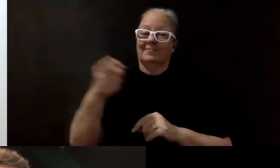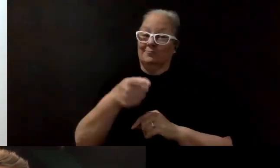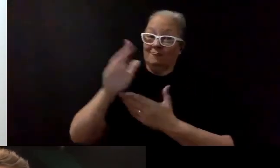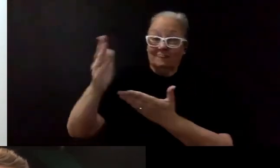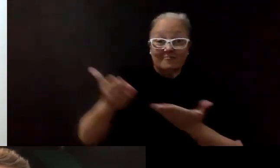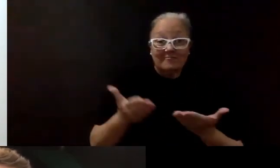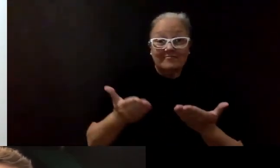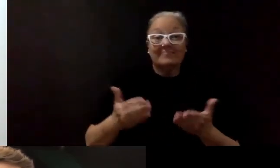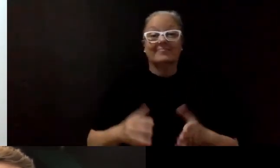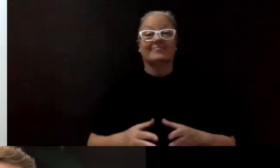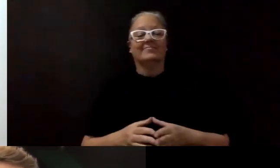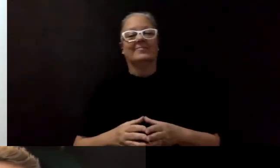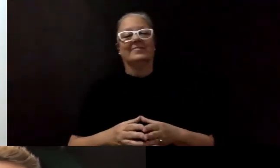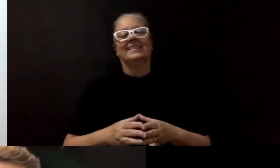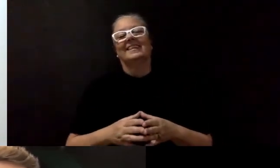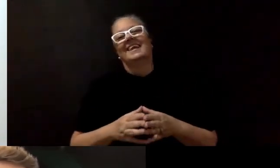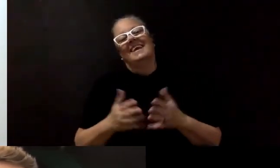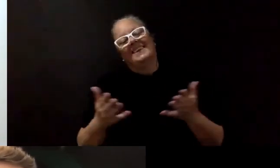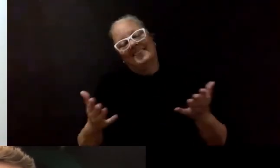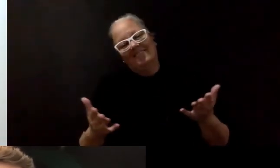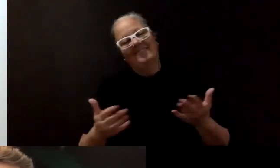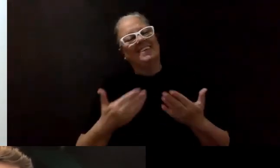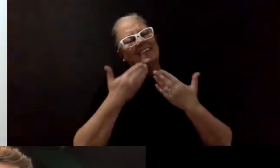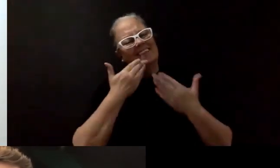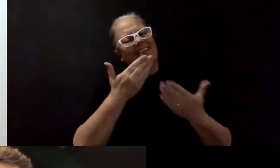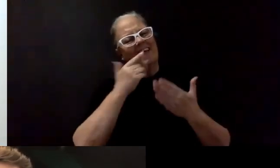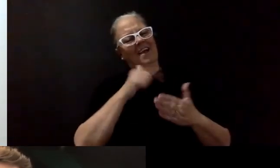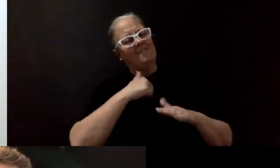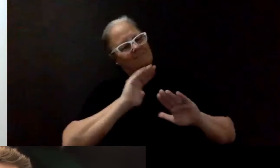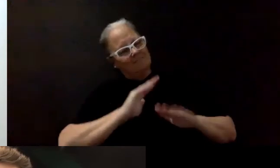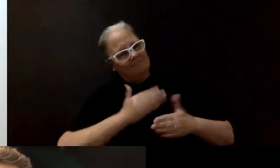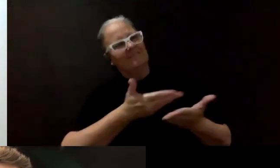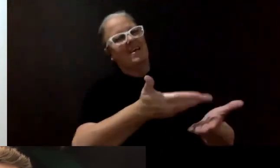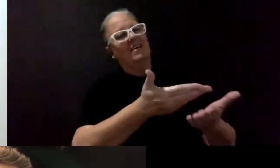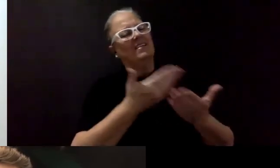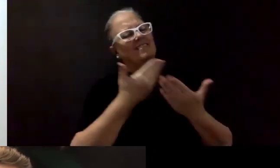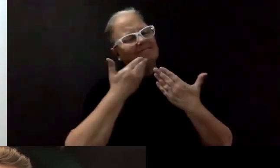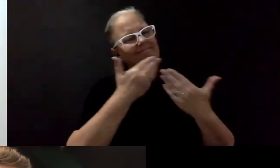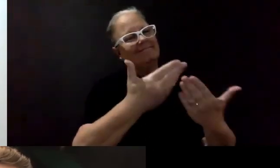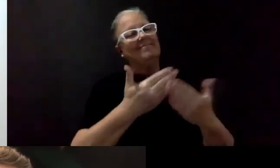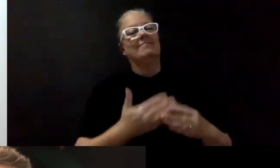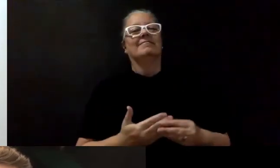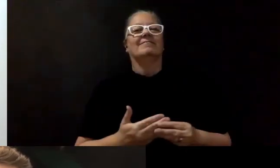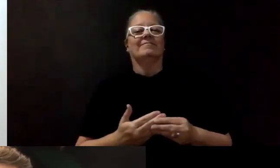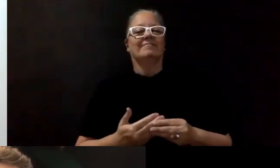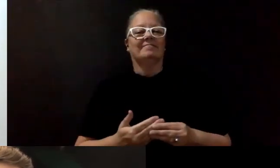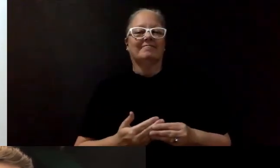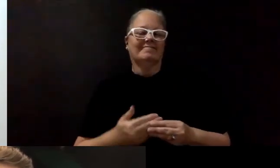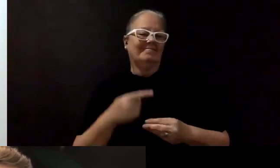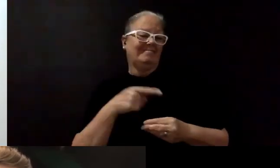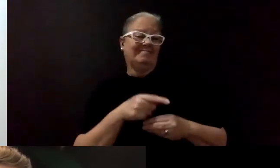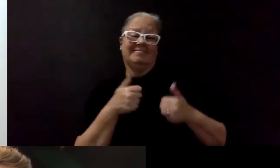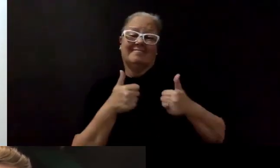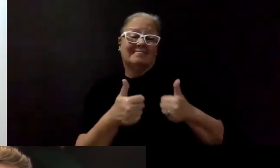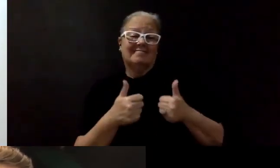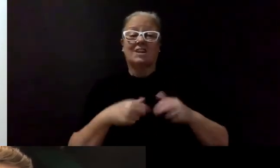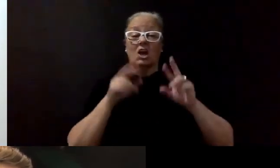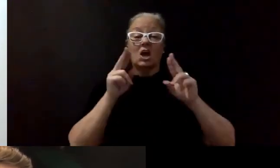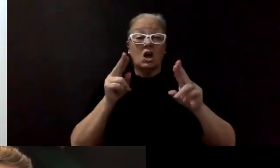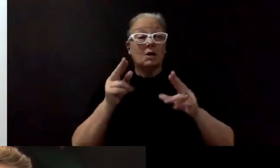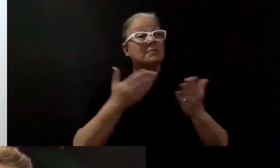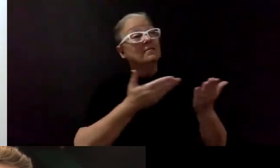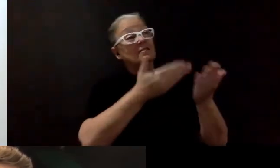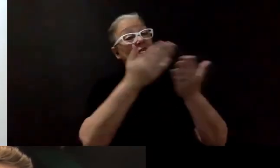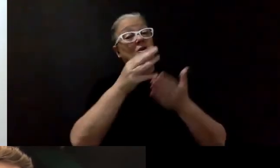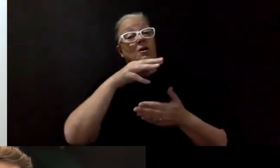Yeah, I mean, firstly, thank you so much for having me. It's been incredible. And yeah, I hope you're all well over in Minorca.